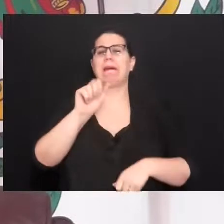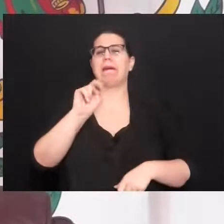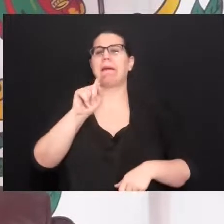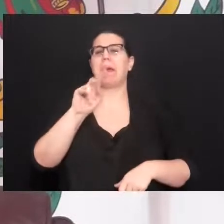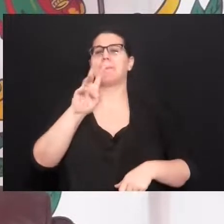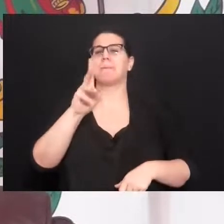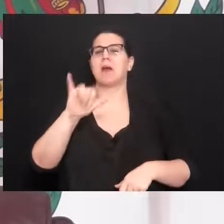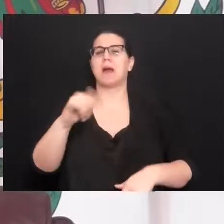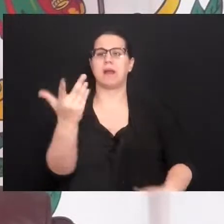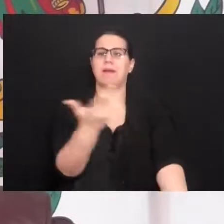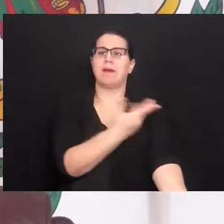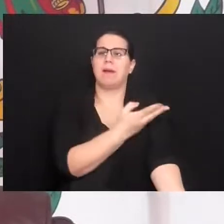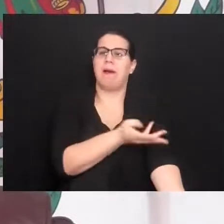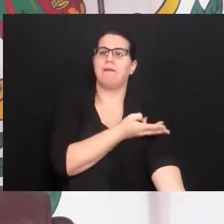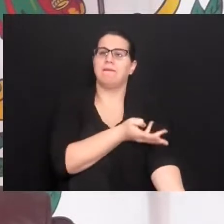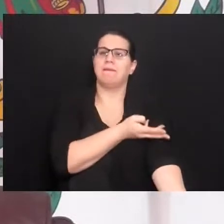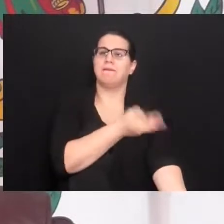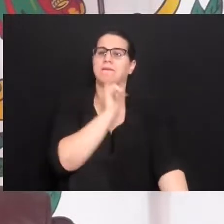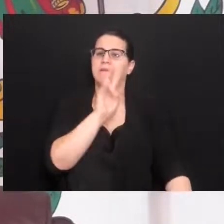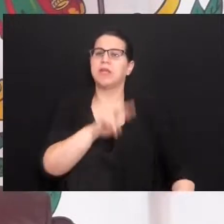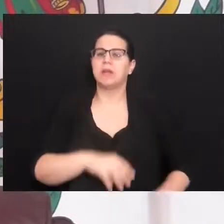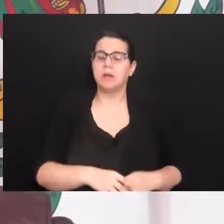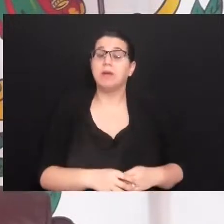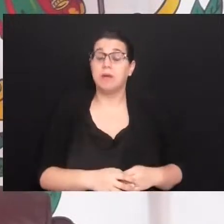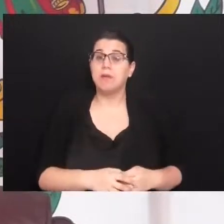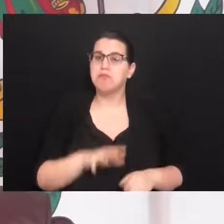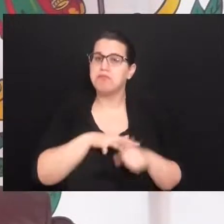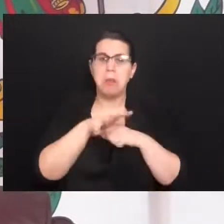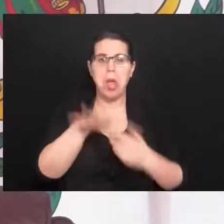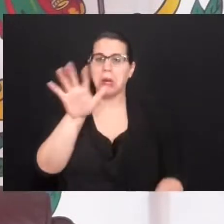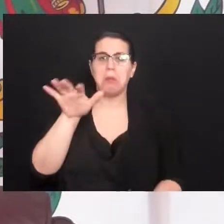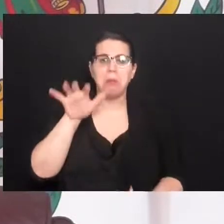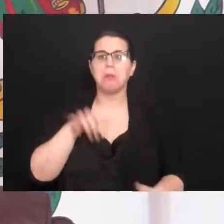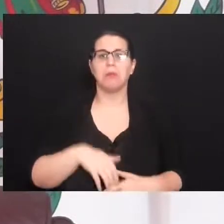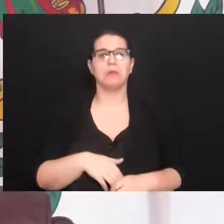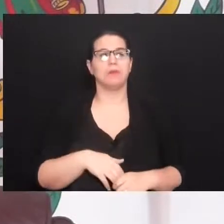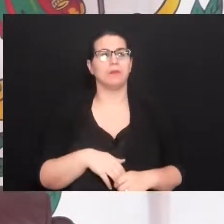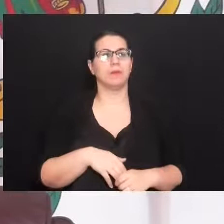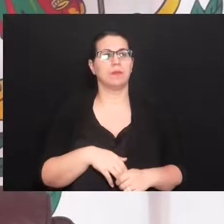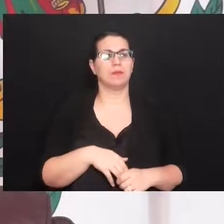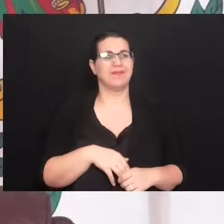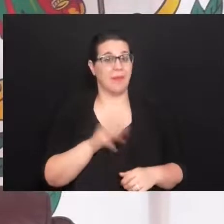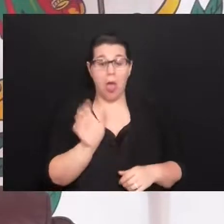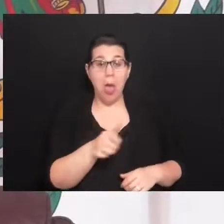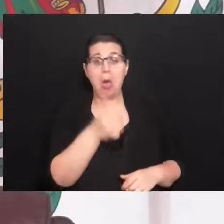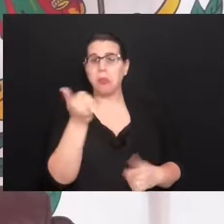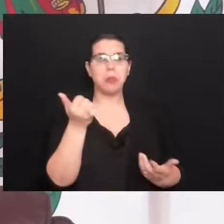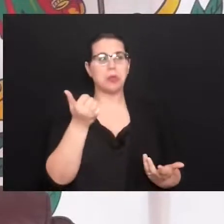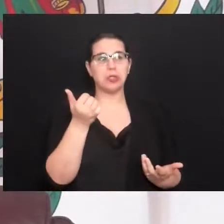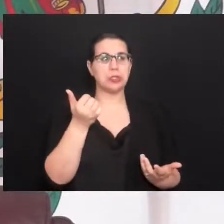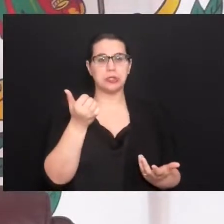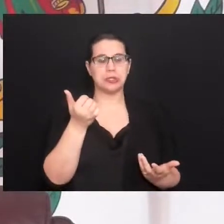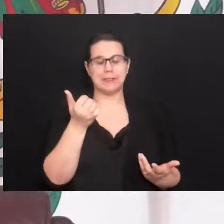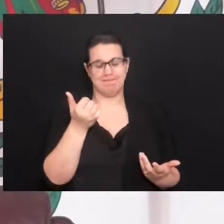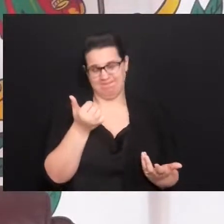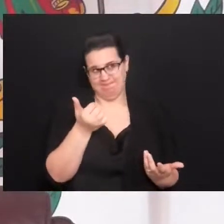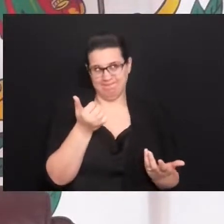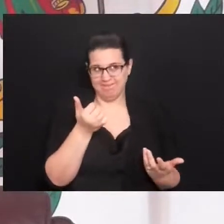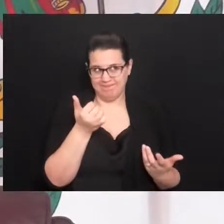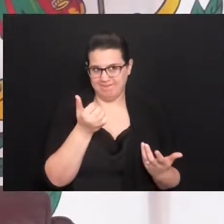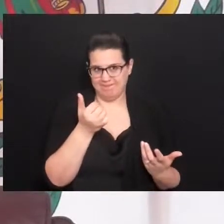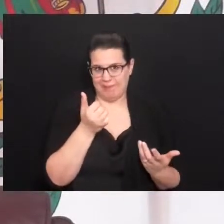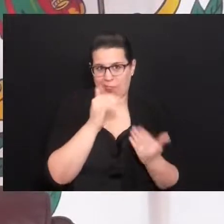the standpoint of other variations that we don't have quite as much as we'd like, but we're working